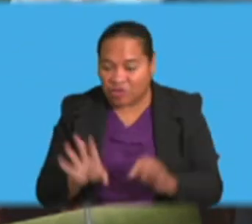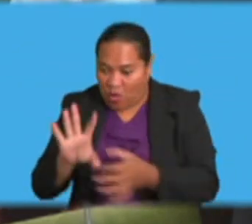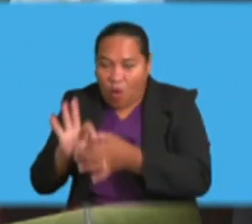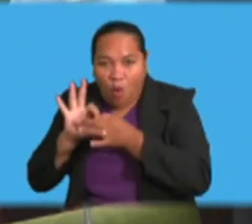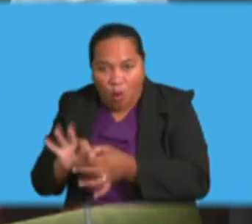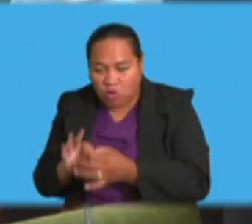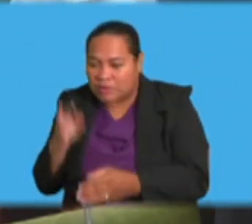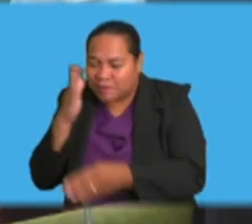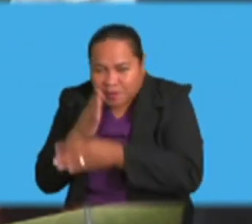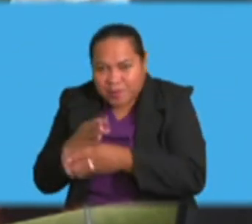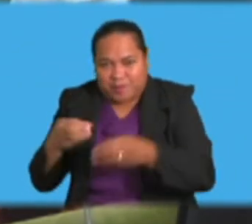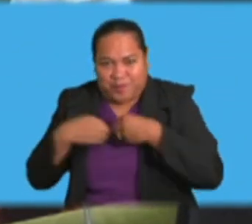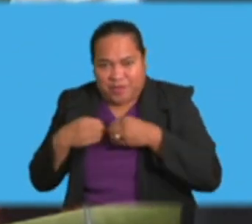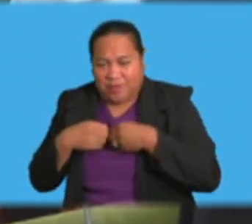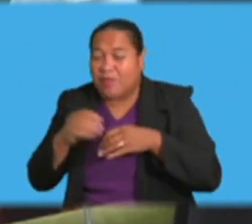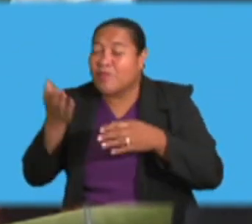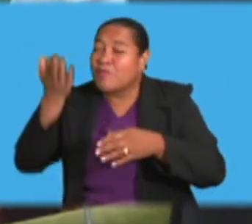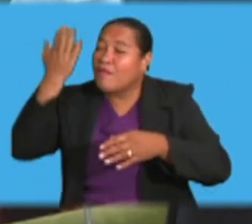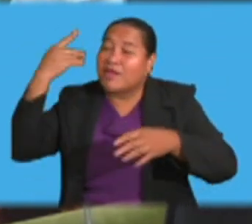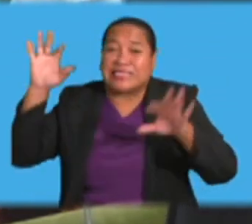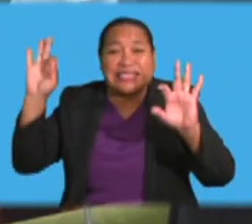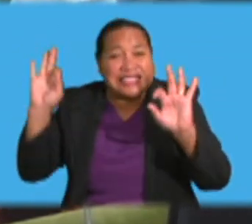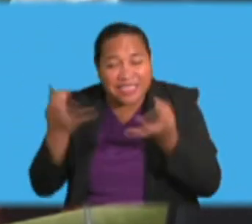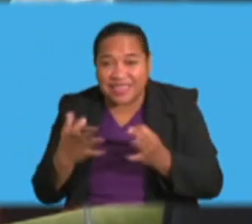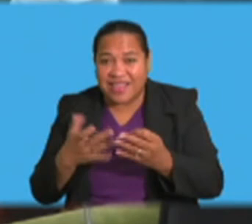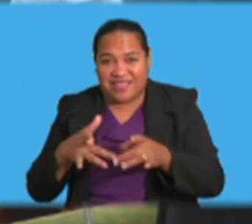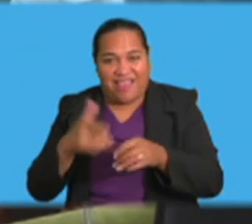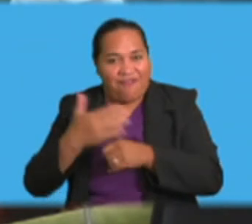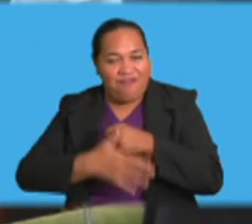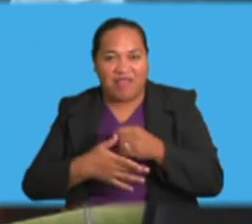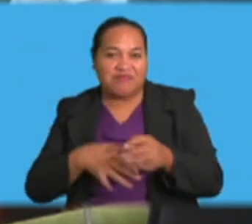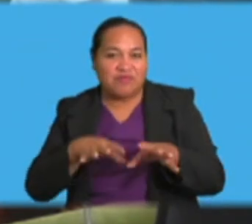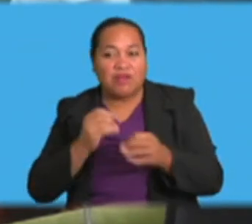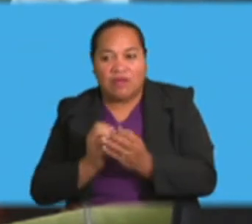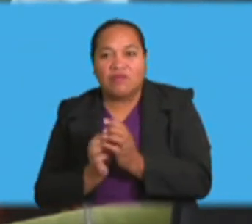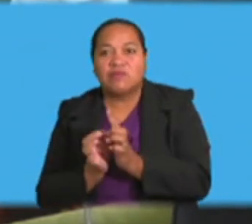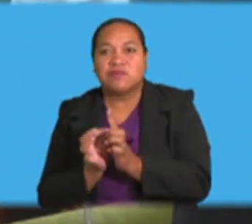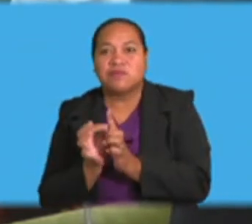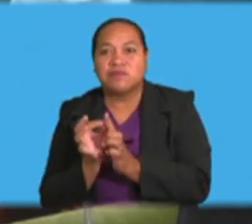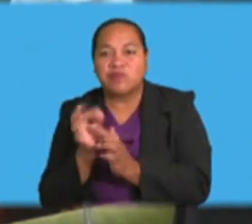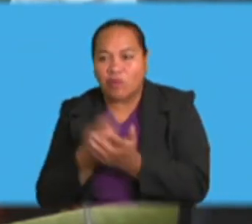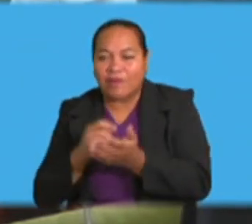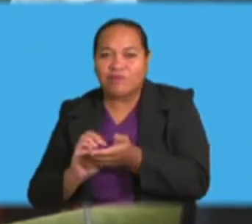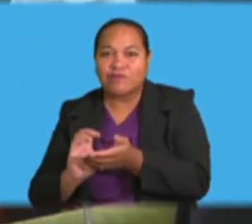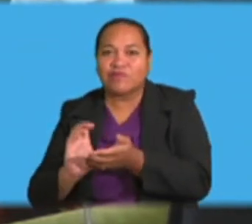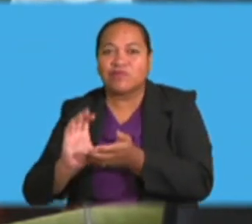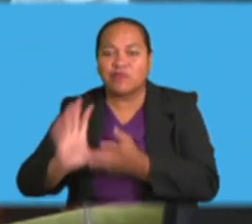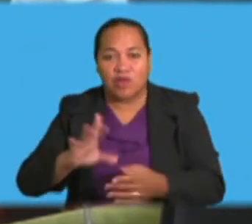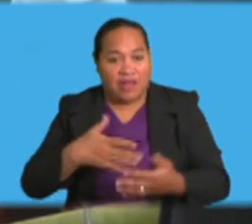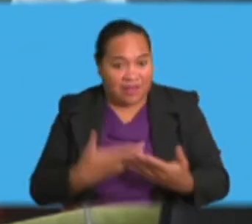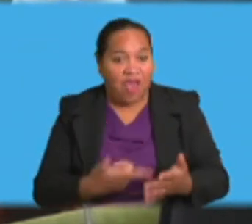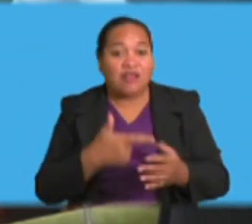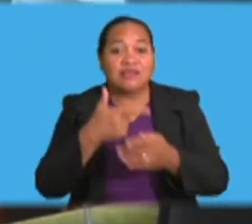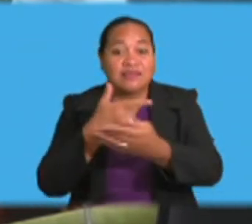receiving absolutely zero, zilch, nothing in terms of bonuses or dividends from the past governments, pine landowners now receive $7 million,